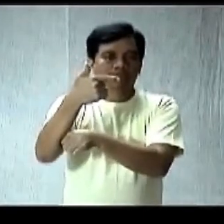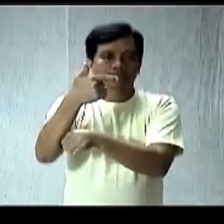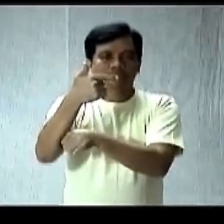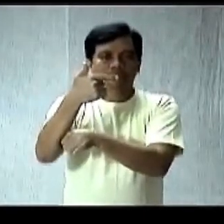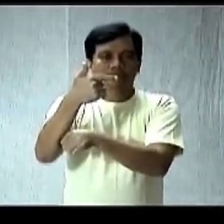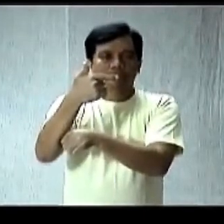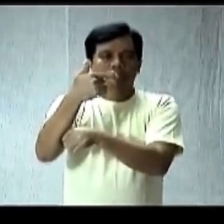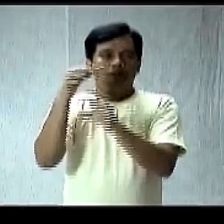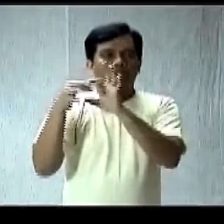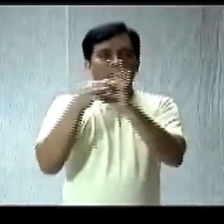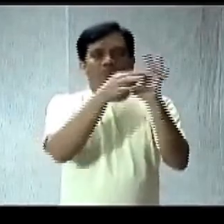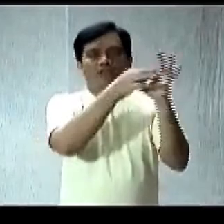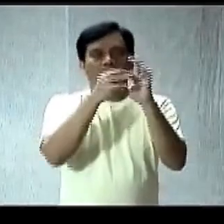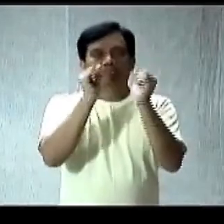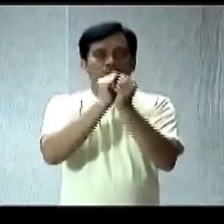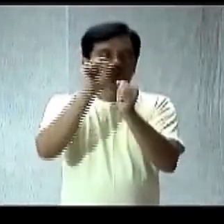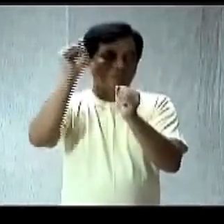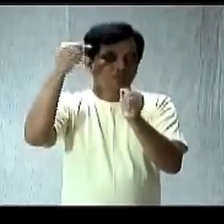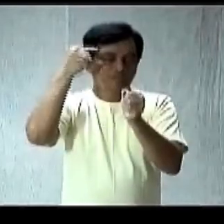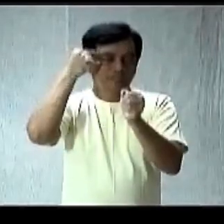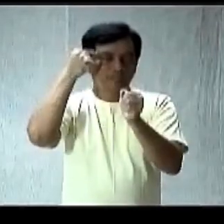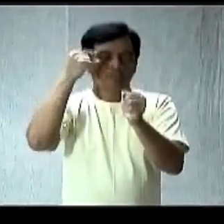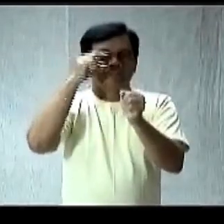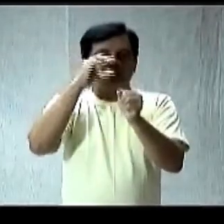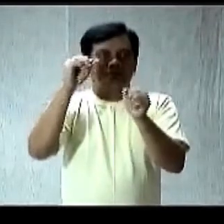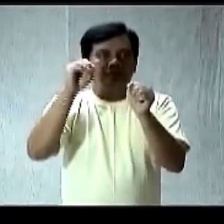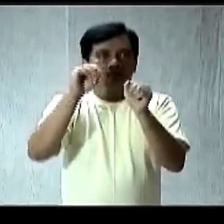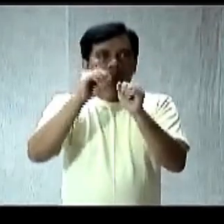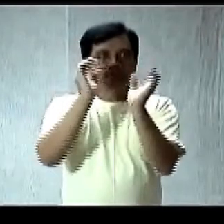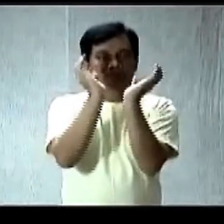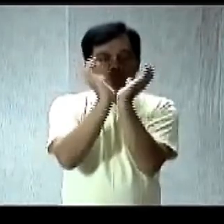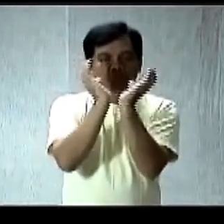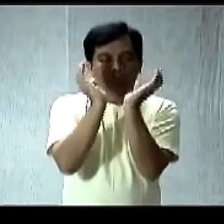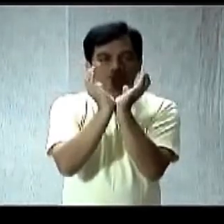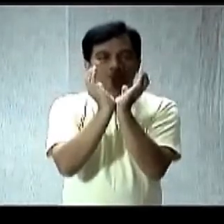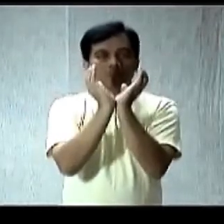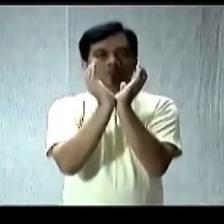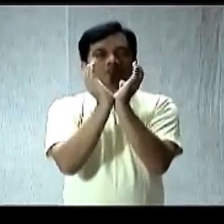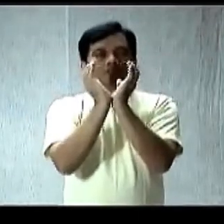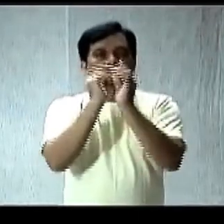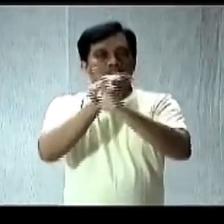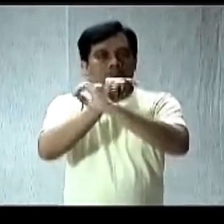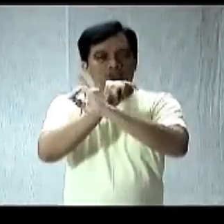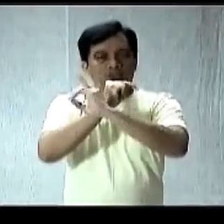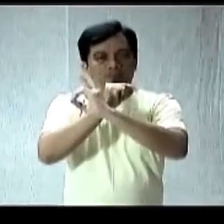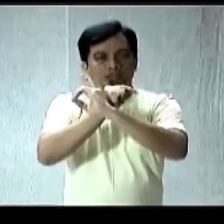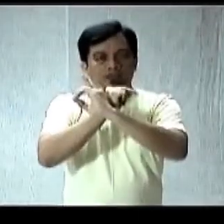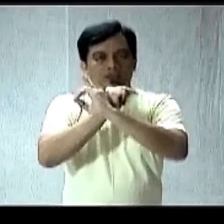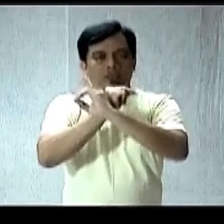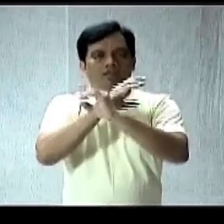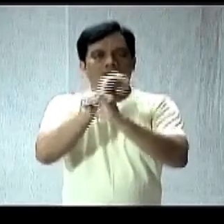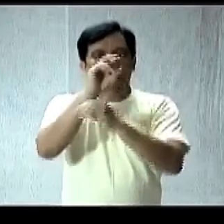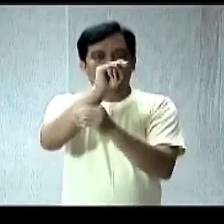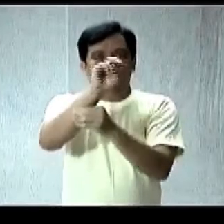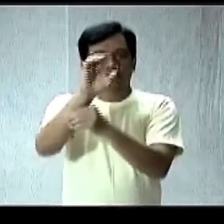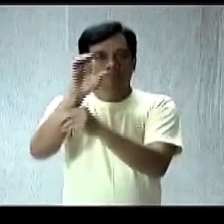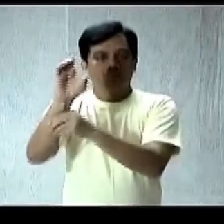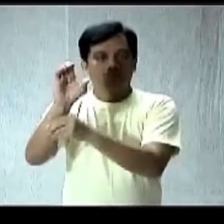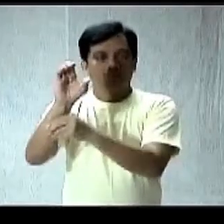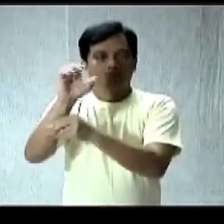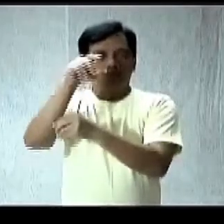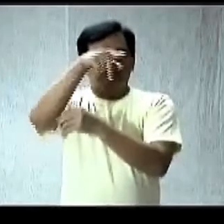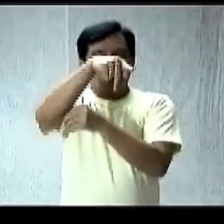PWAG. In collaboration with government agencies such as PSWD, NCDA, and